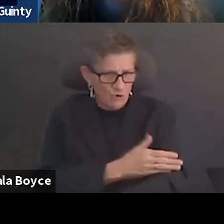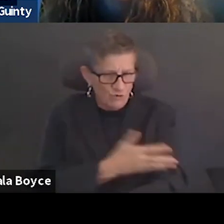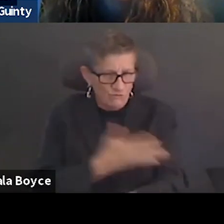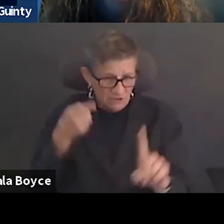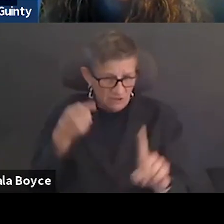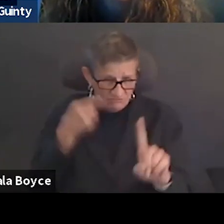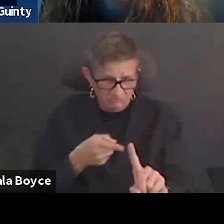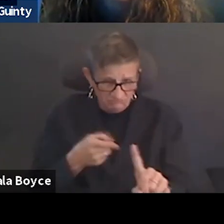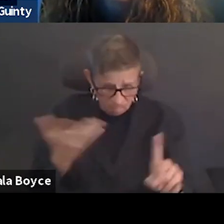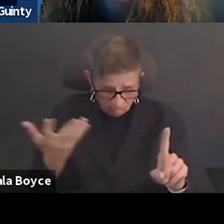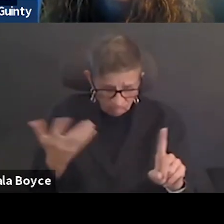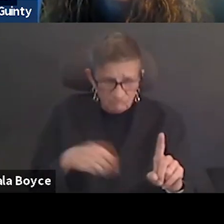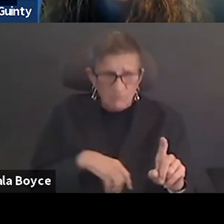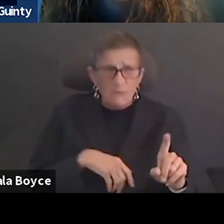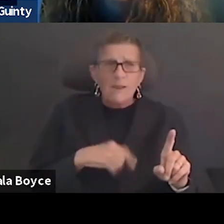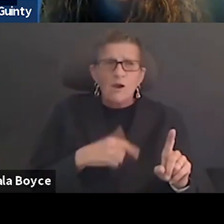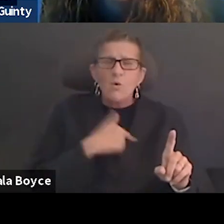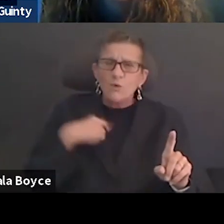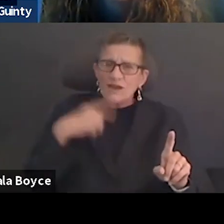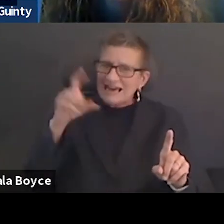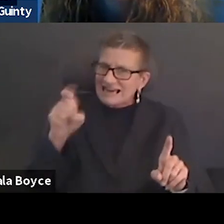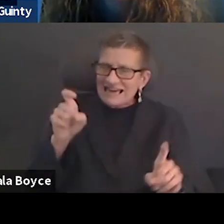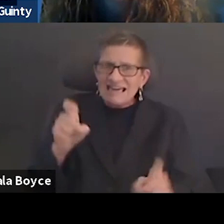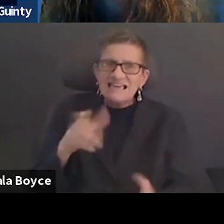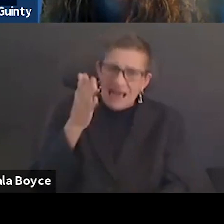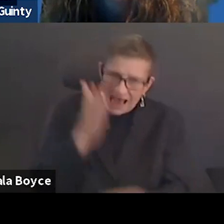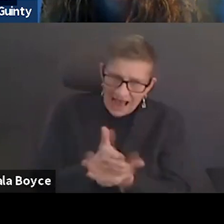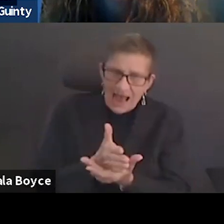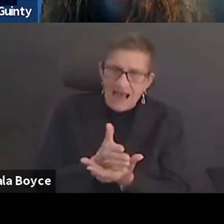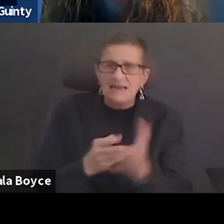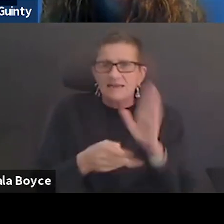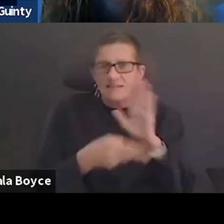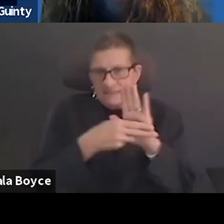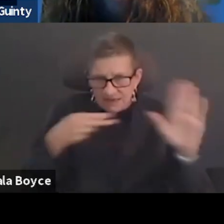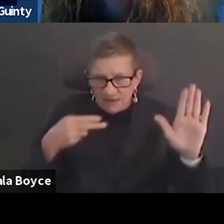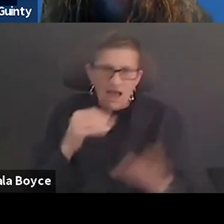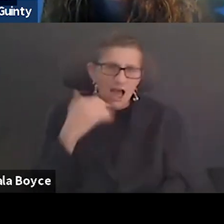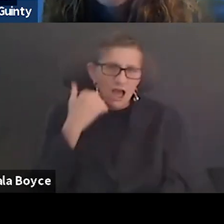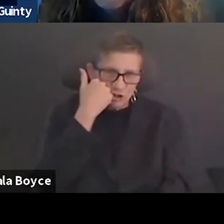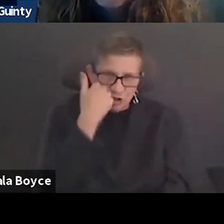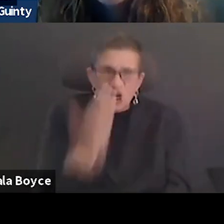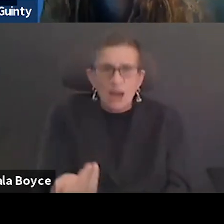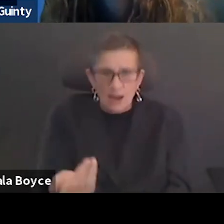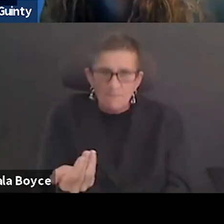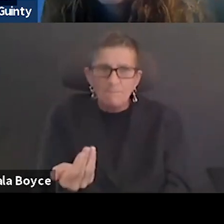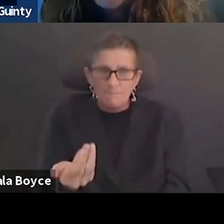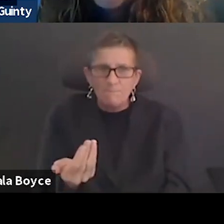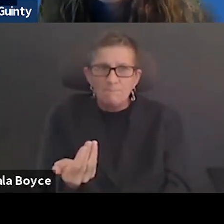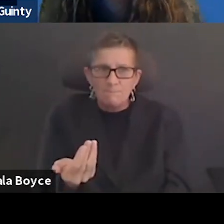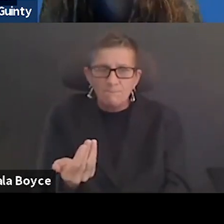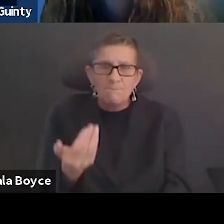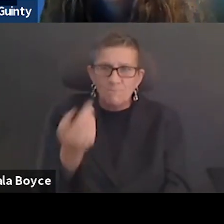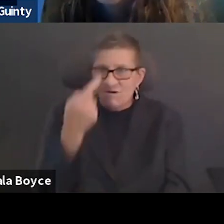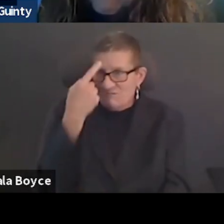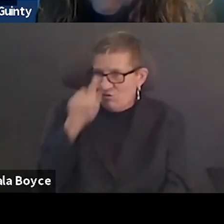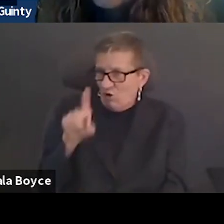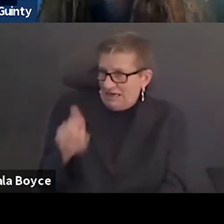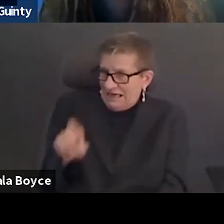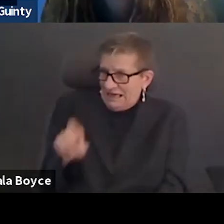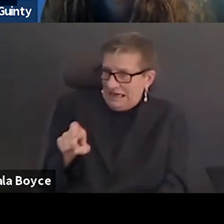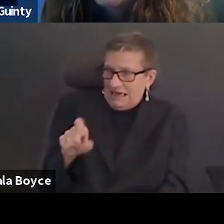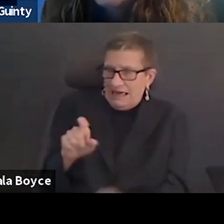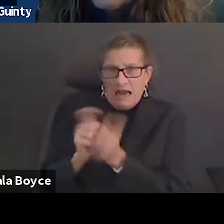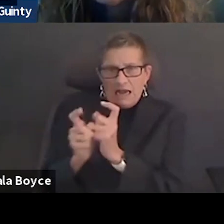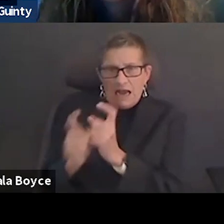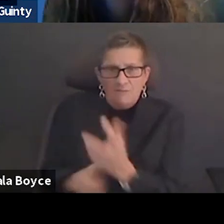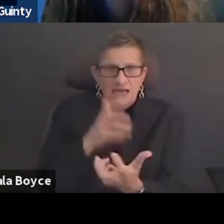that we need to just end the shame and stigma around needing accommodations. And I think